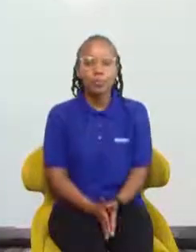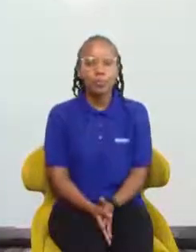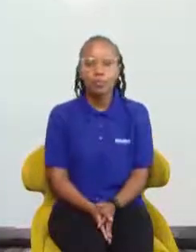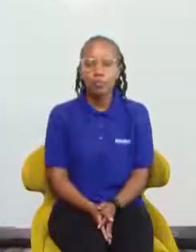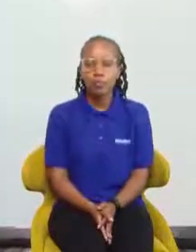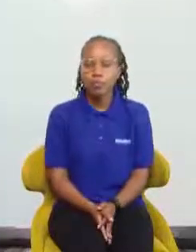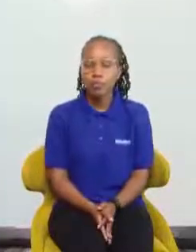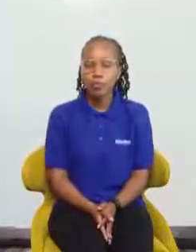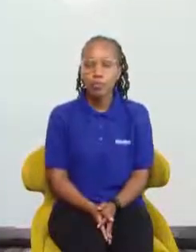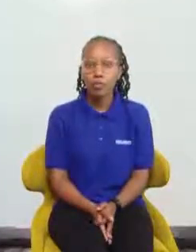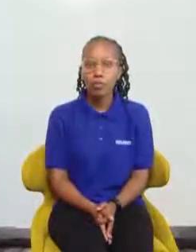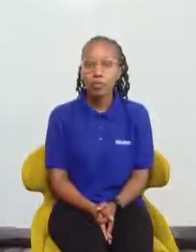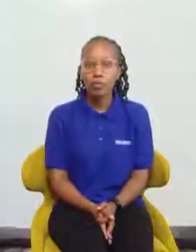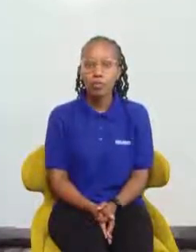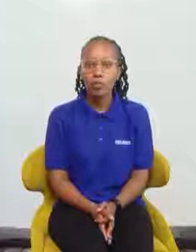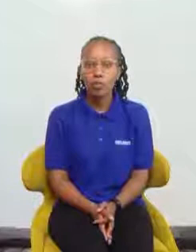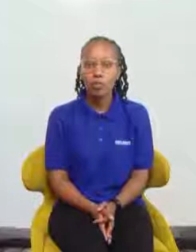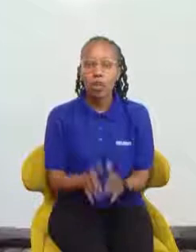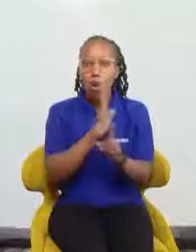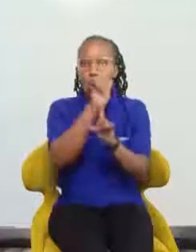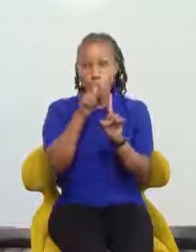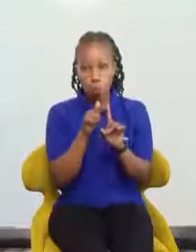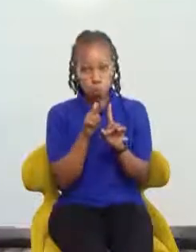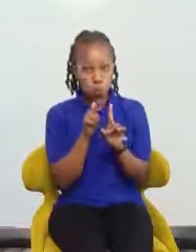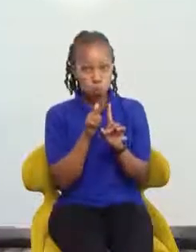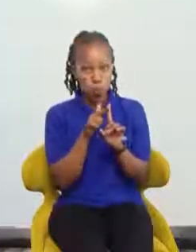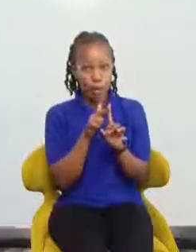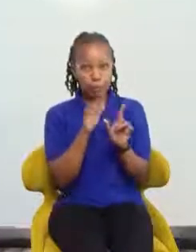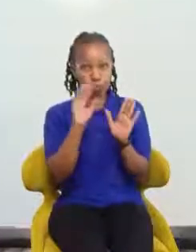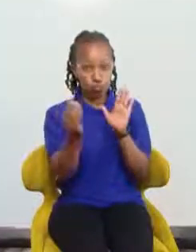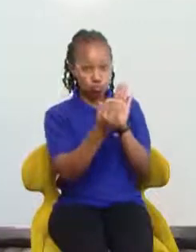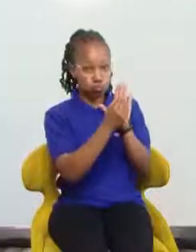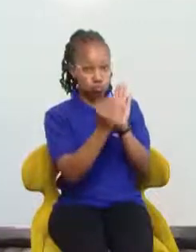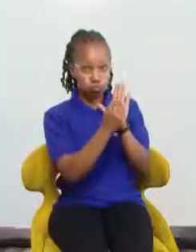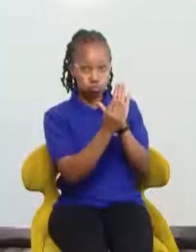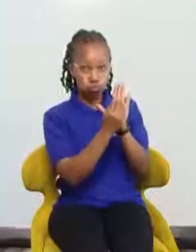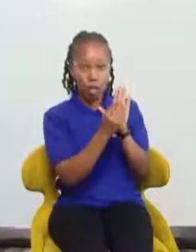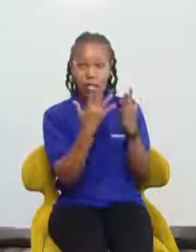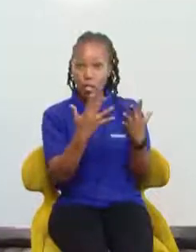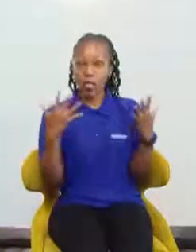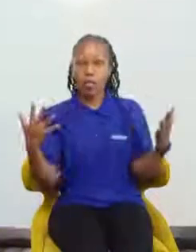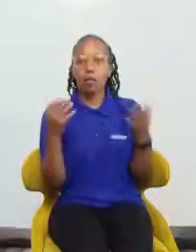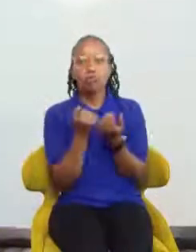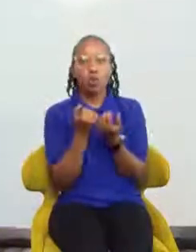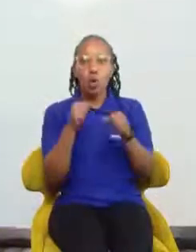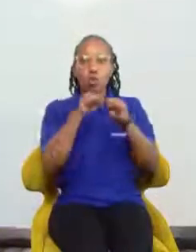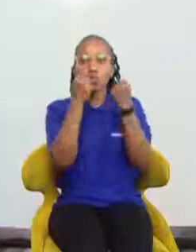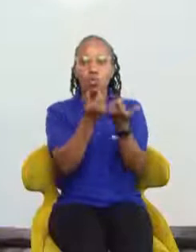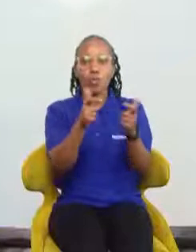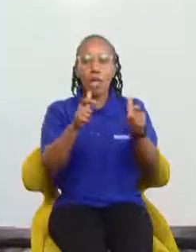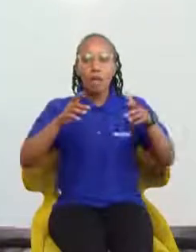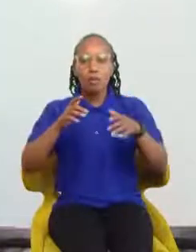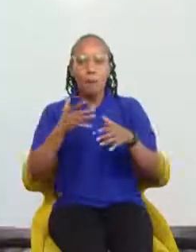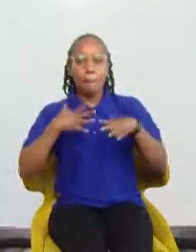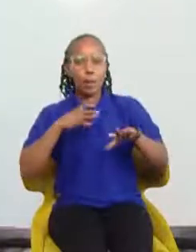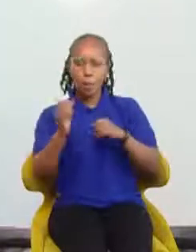when it comes to posting stuff, you get such unknown messages like, you